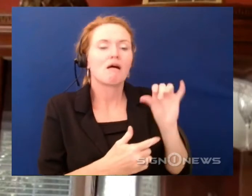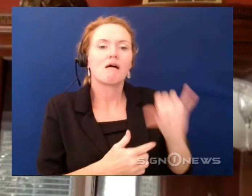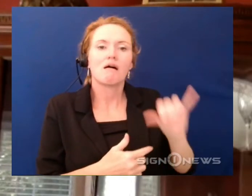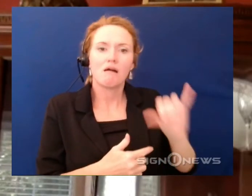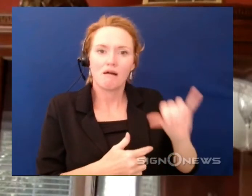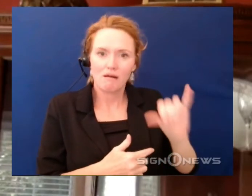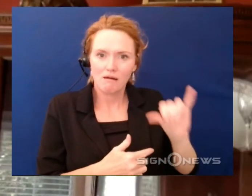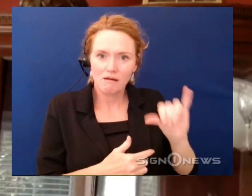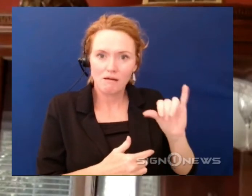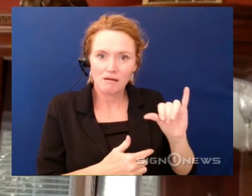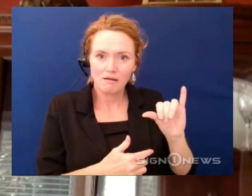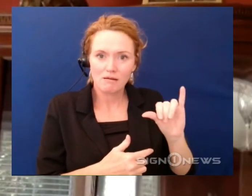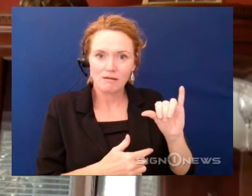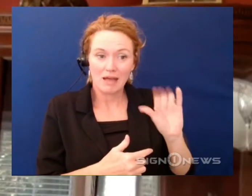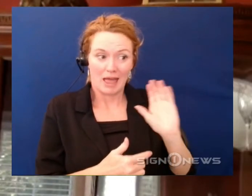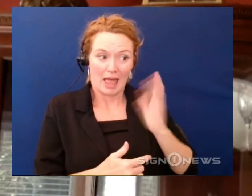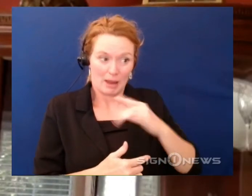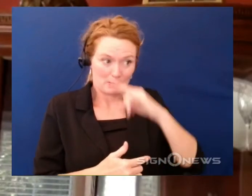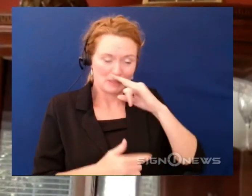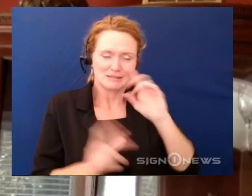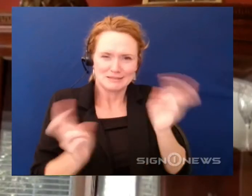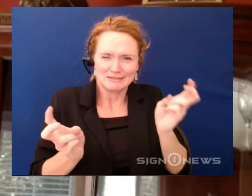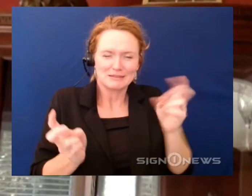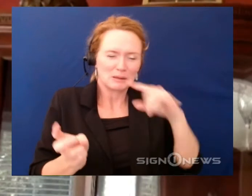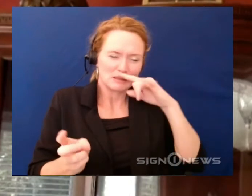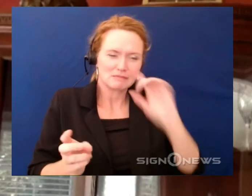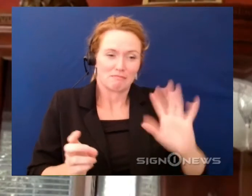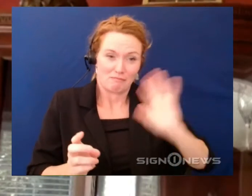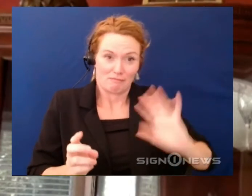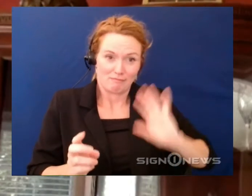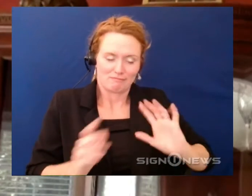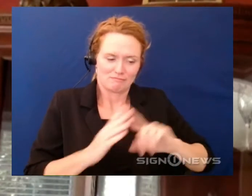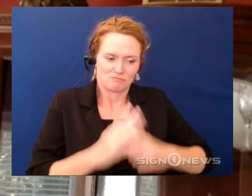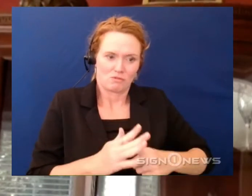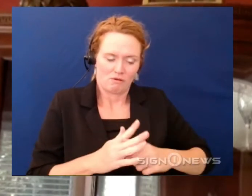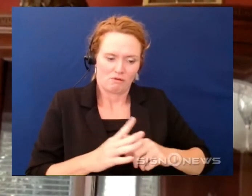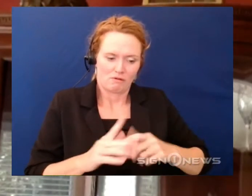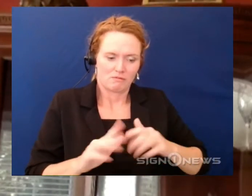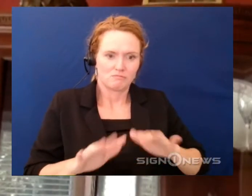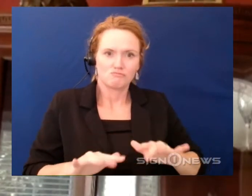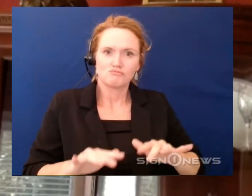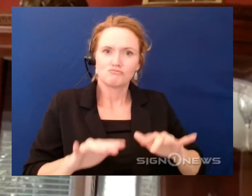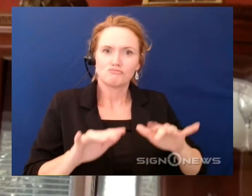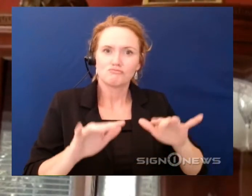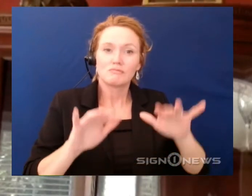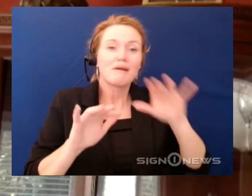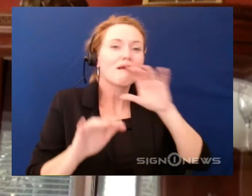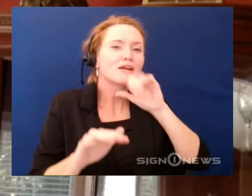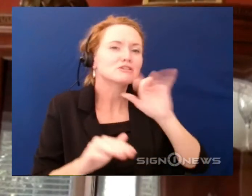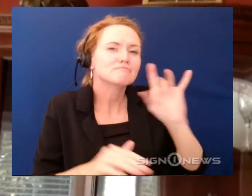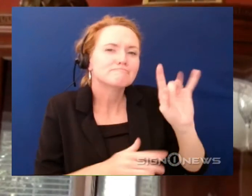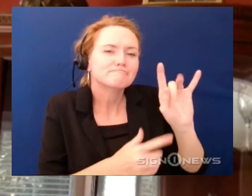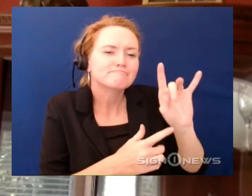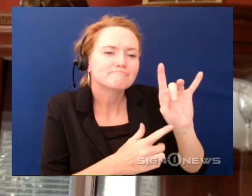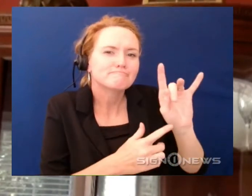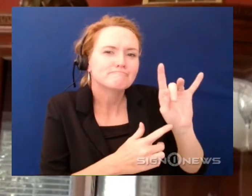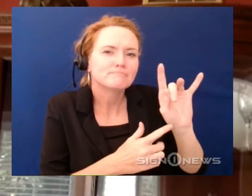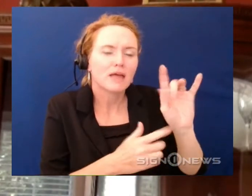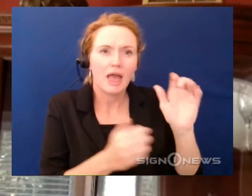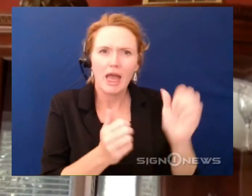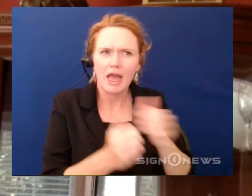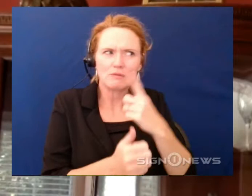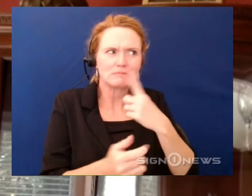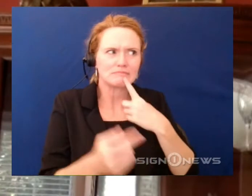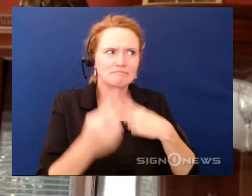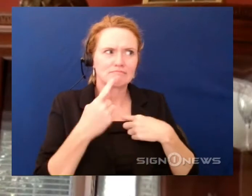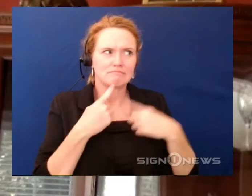our kids, because they're kids at the time, start to hit the age of 18, everyone starts to